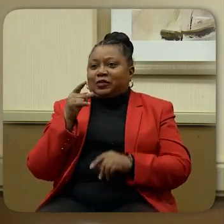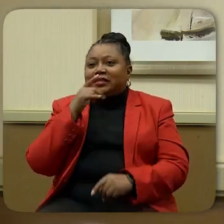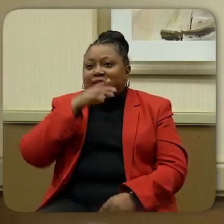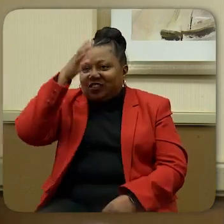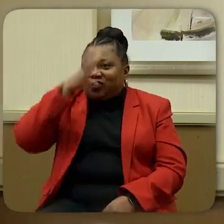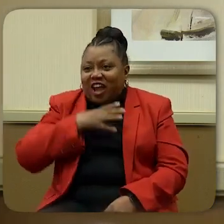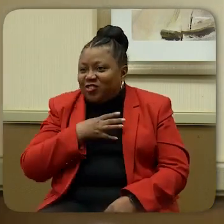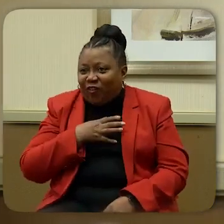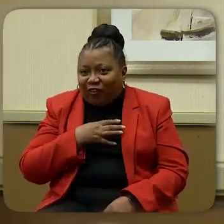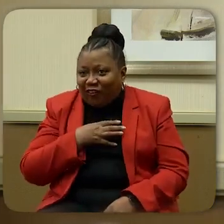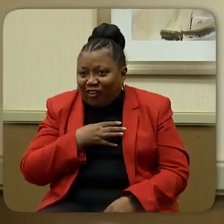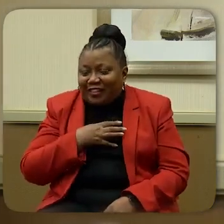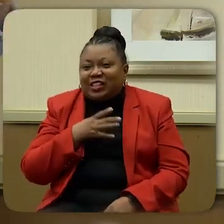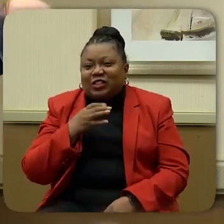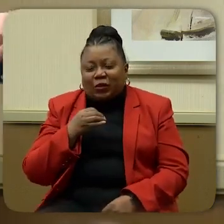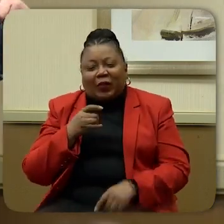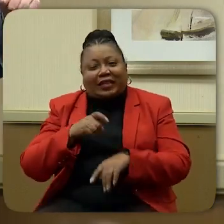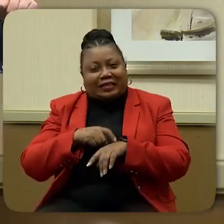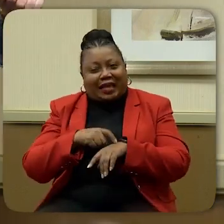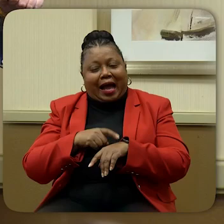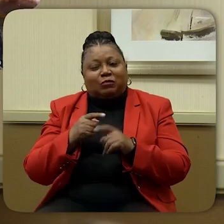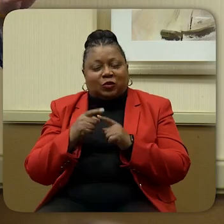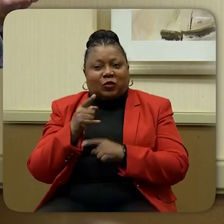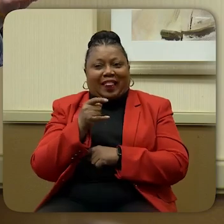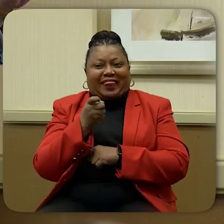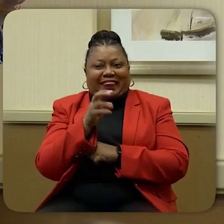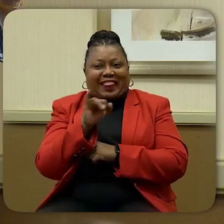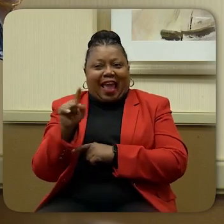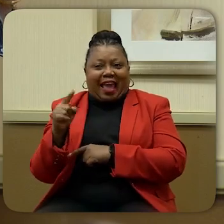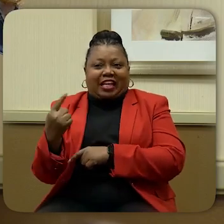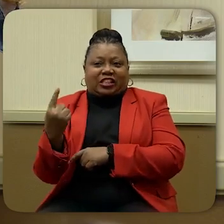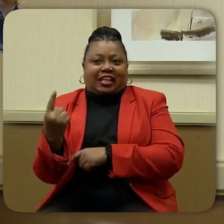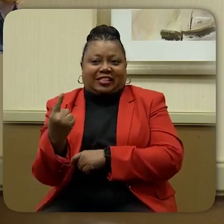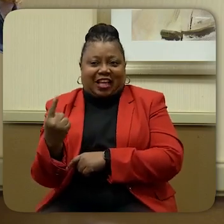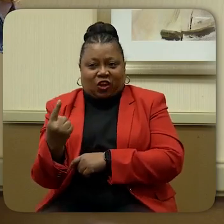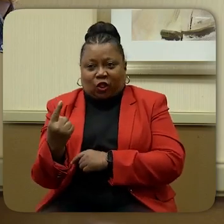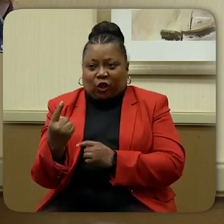gender. So there's times that we use they as a singular